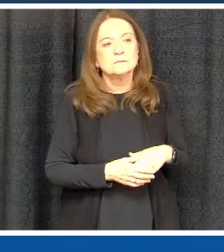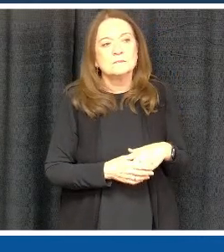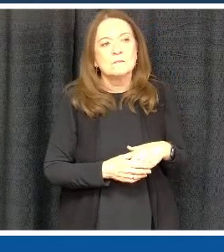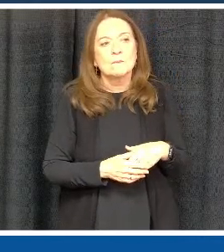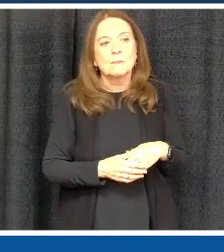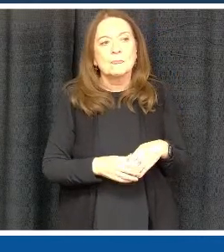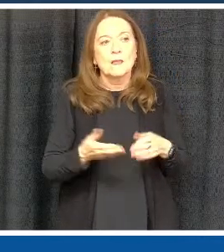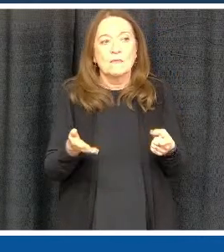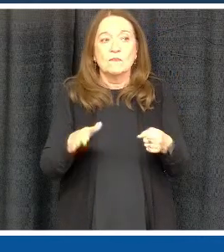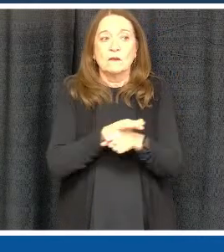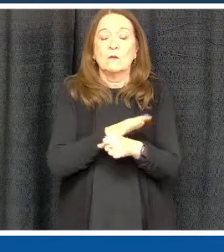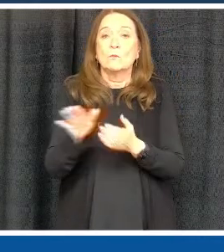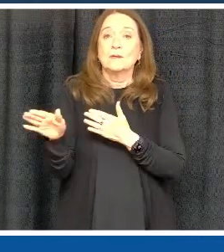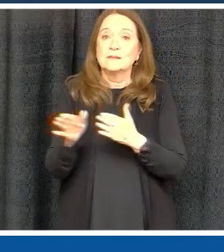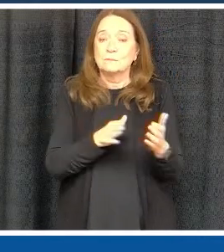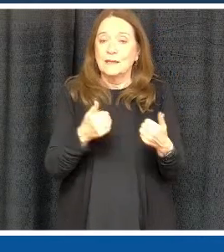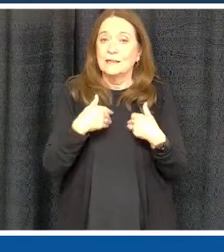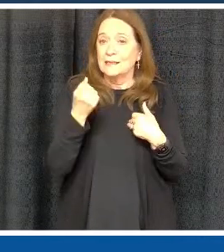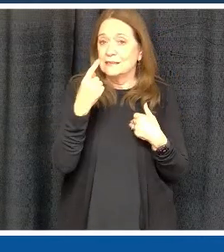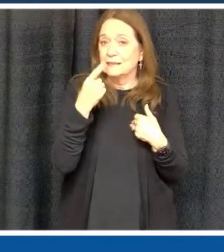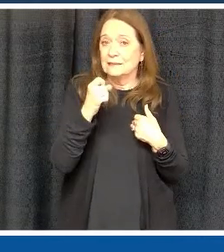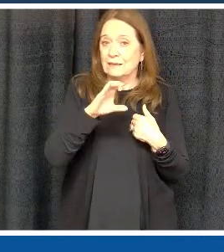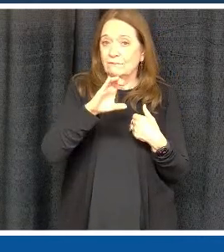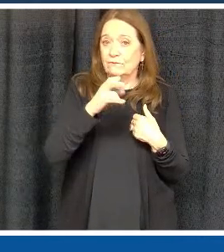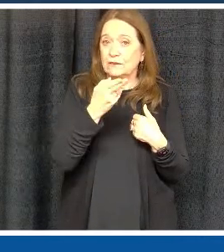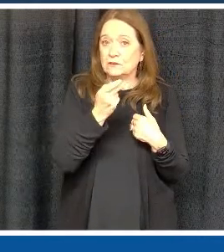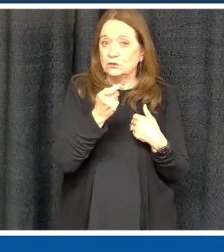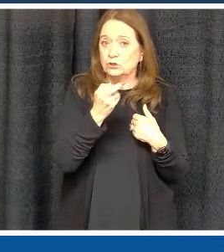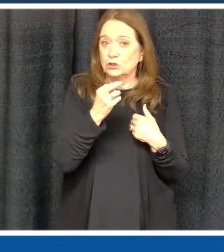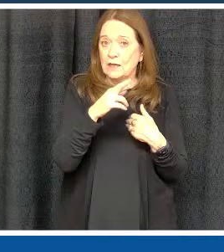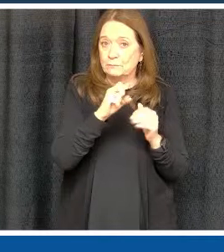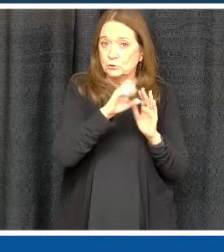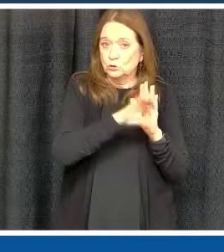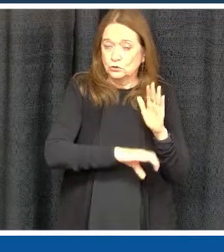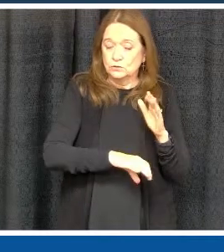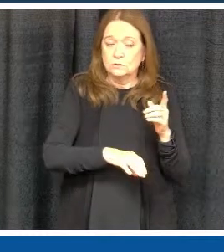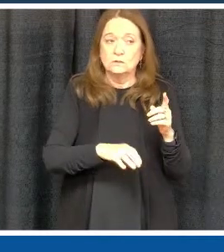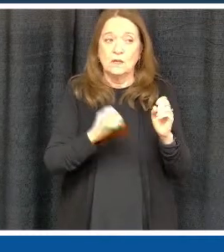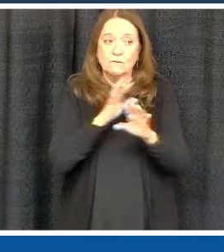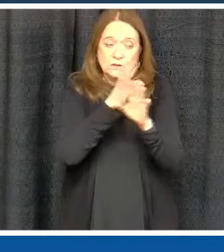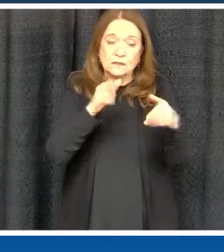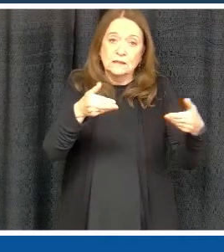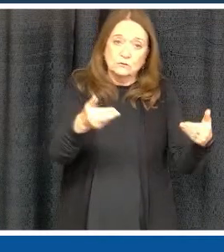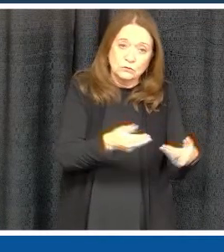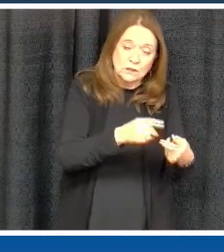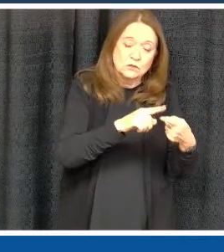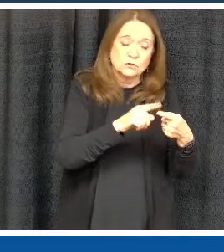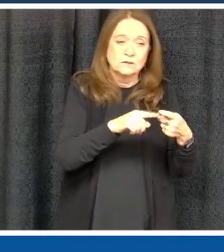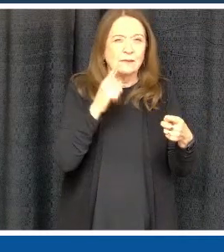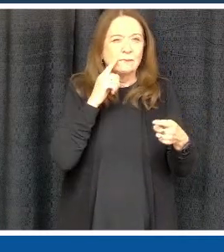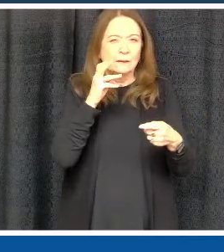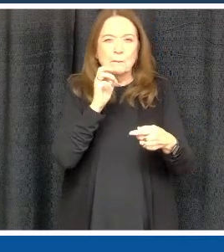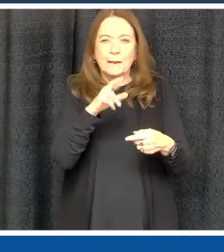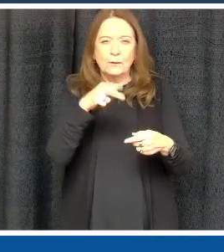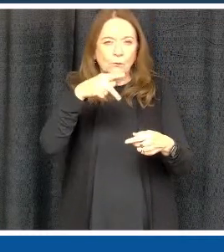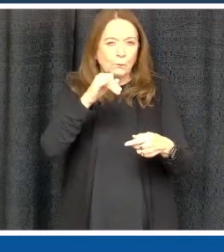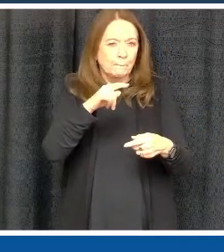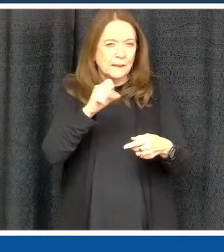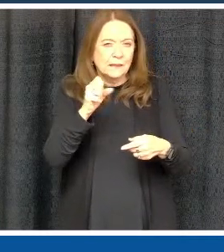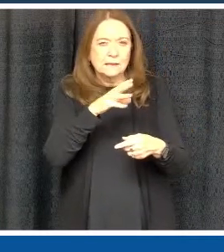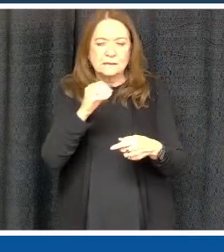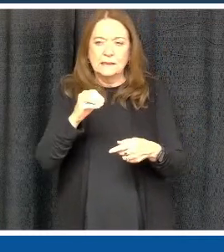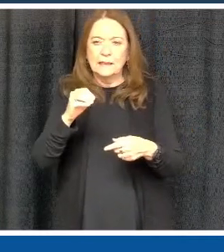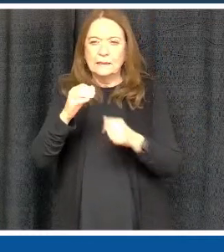The comprehensive plan has 11 chapters. Obviously, the introduction, and I thank Mayor Pitts and Mayor Golden for providing some